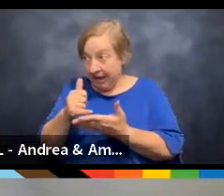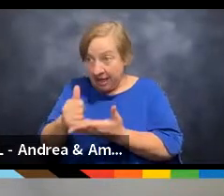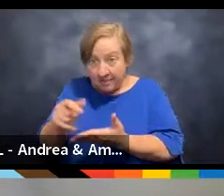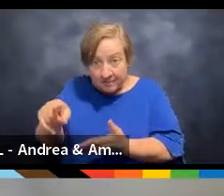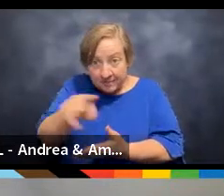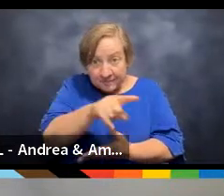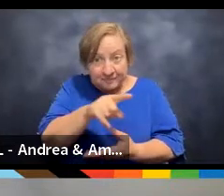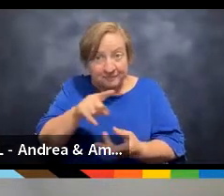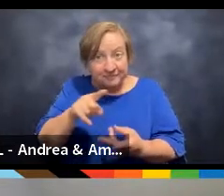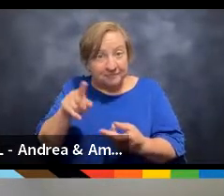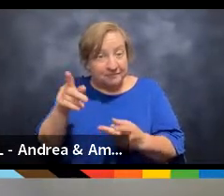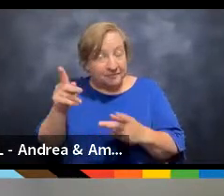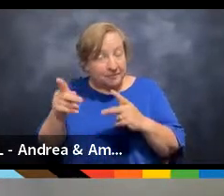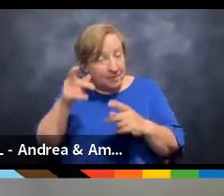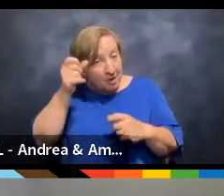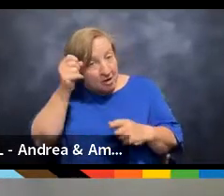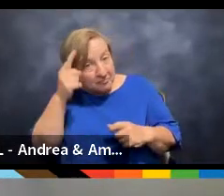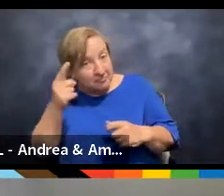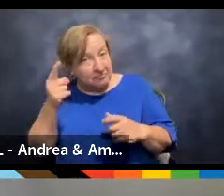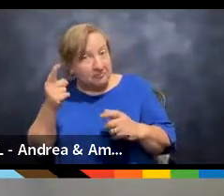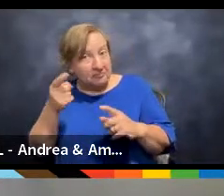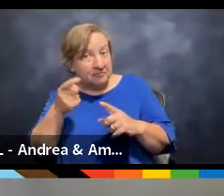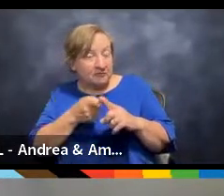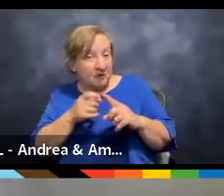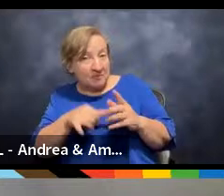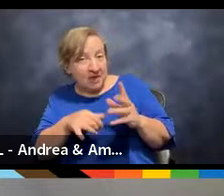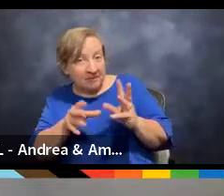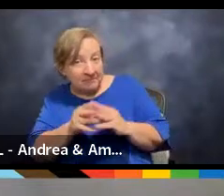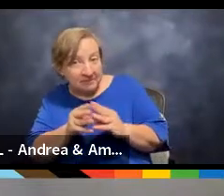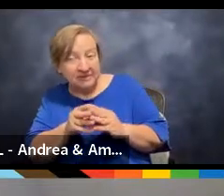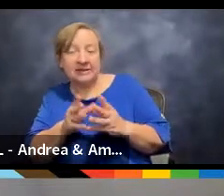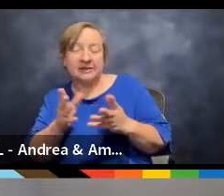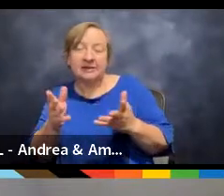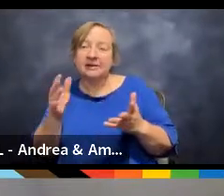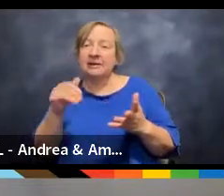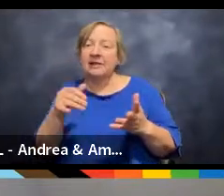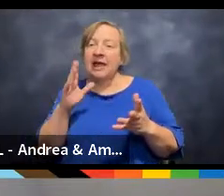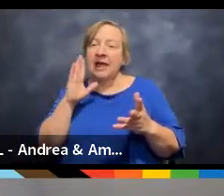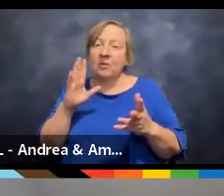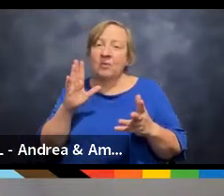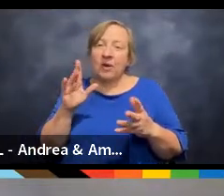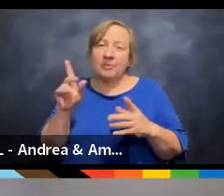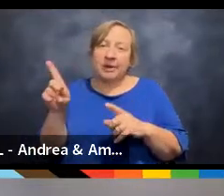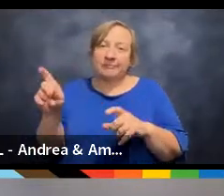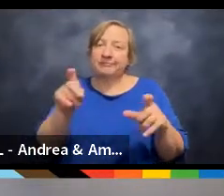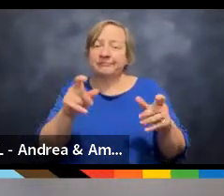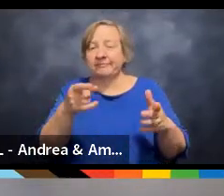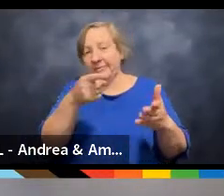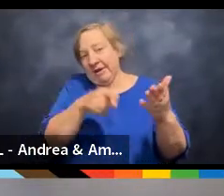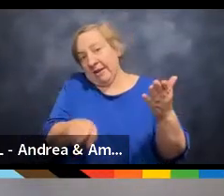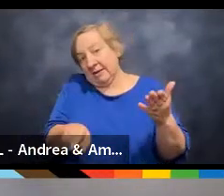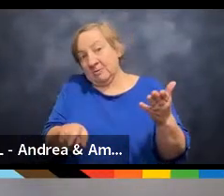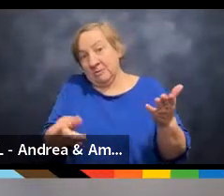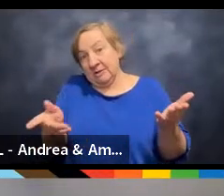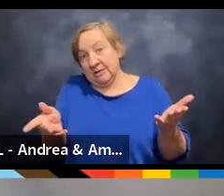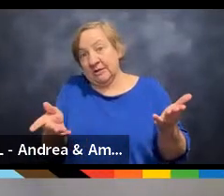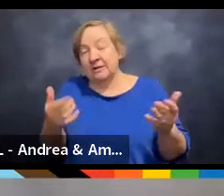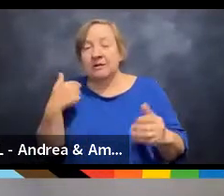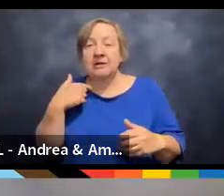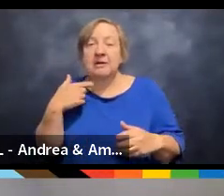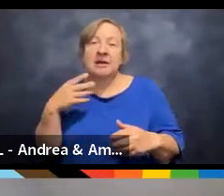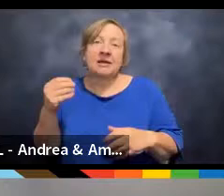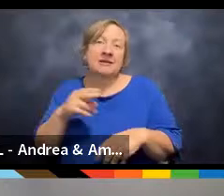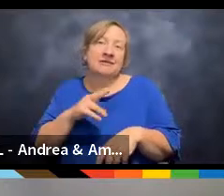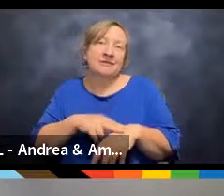Did you get what you needed from them? And so those will be going out probably early next week. So we will, and of